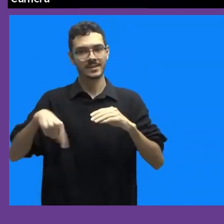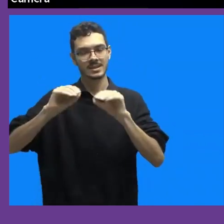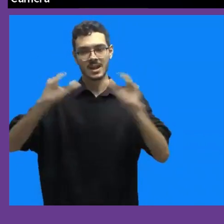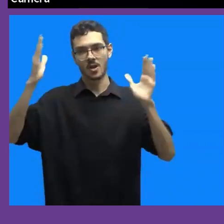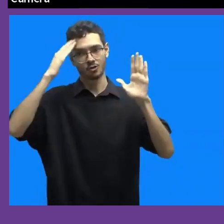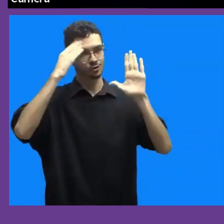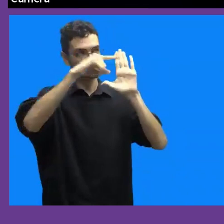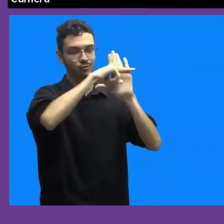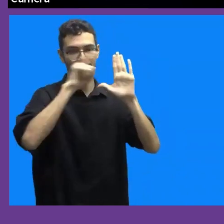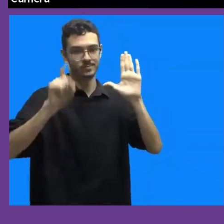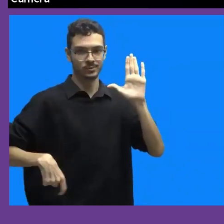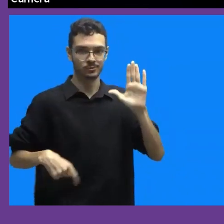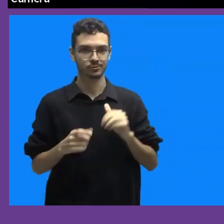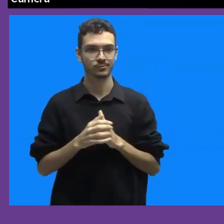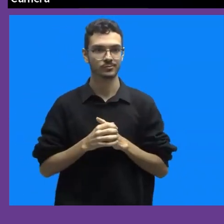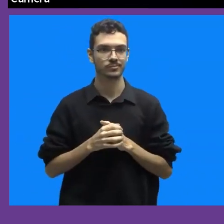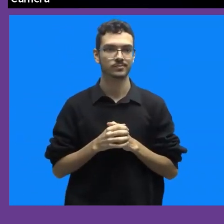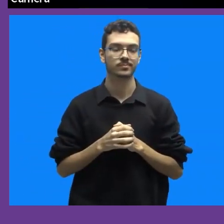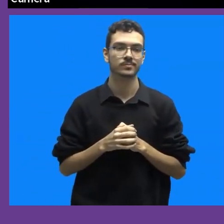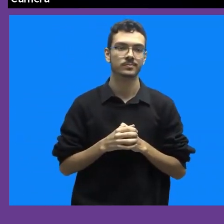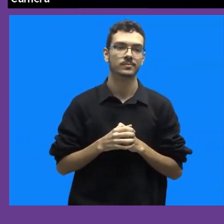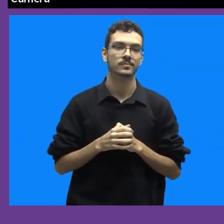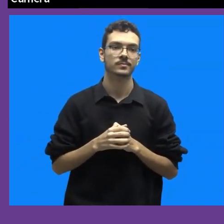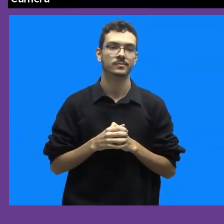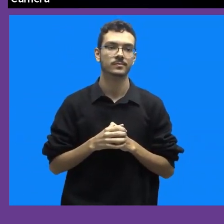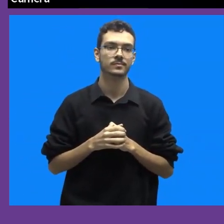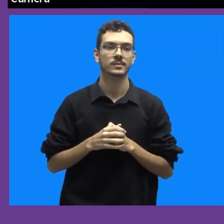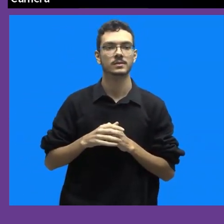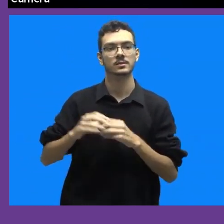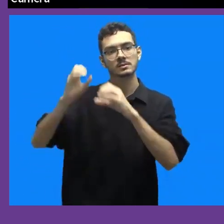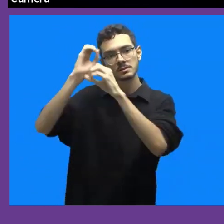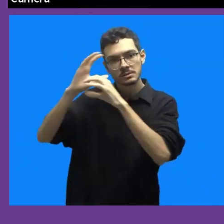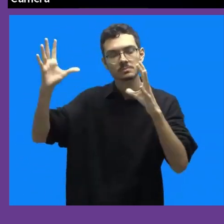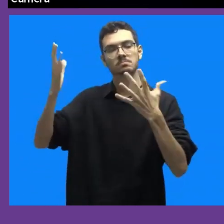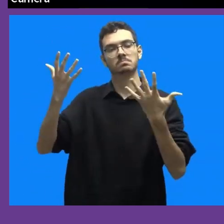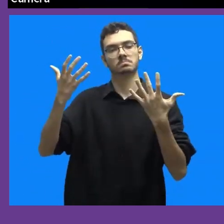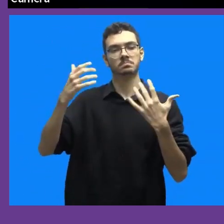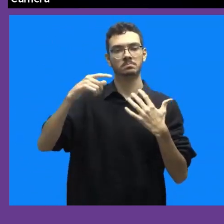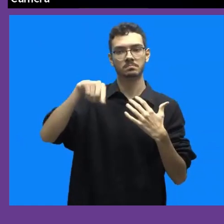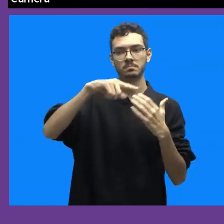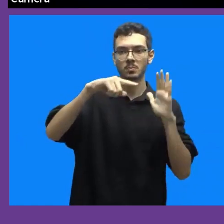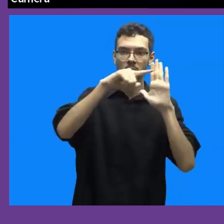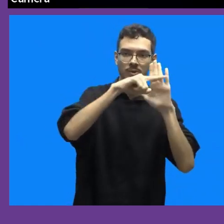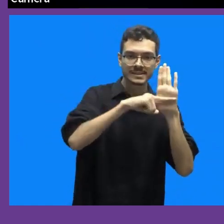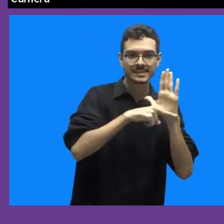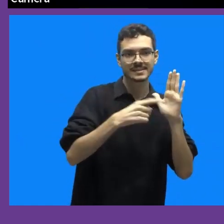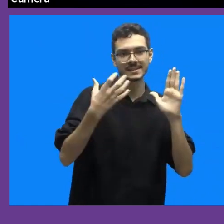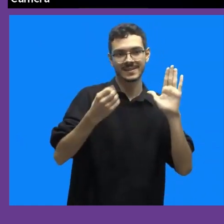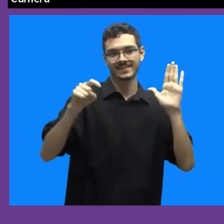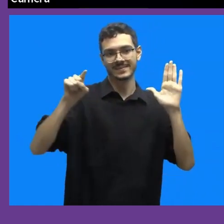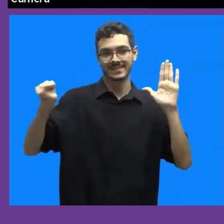levels, which is critical to help institutions turn policies into actionable, sustainable